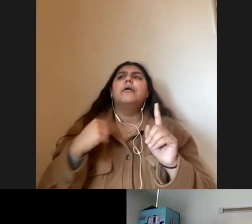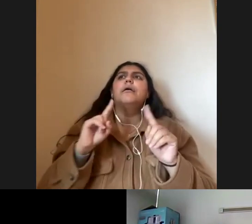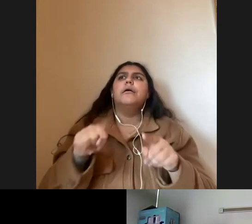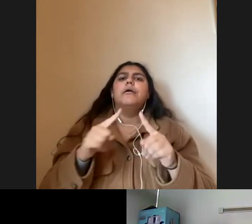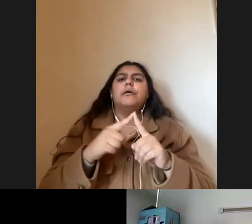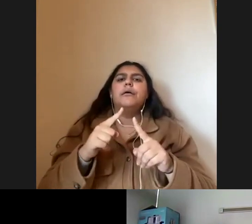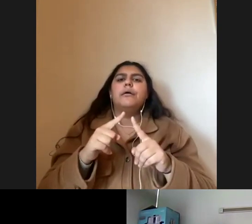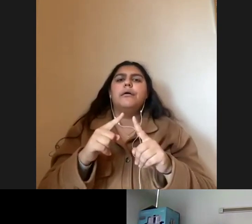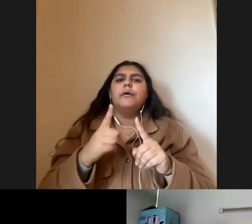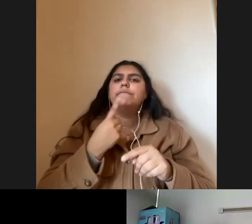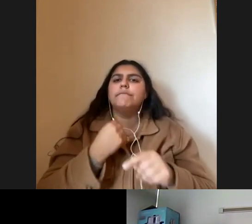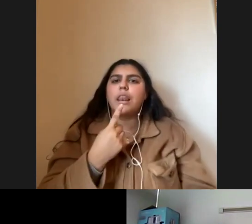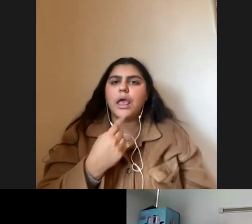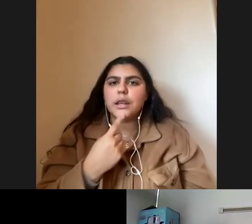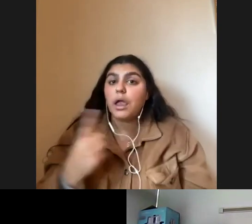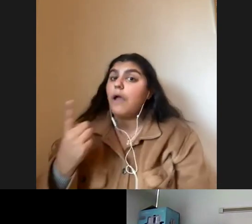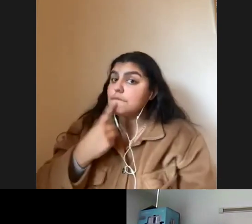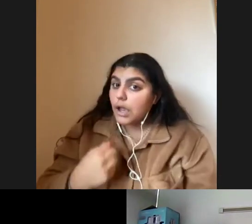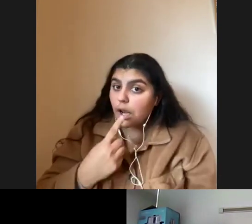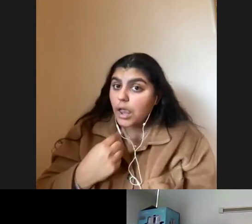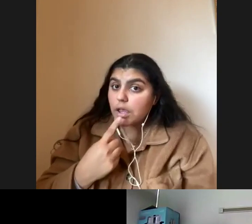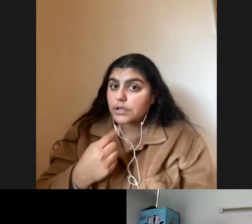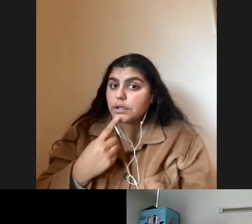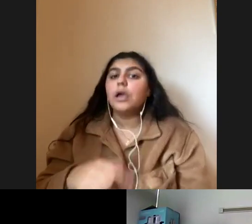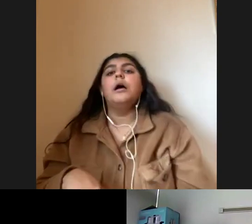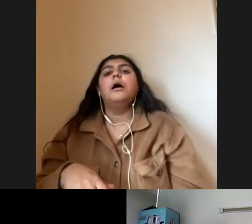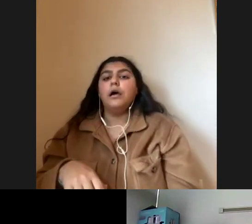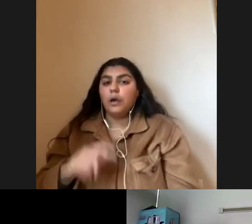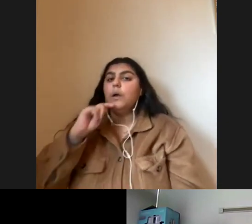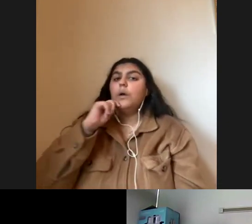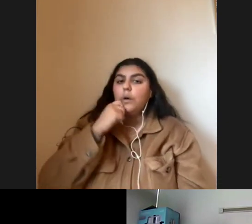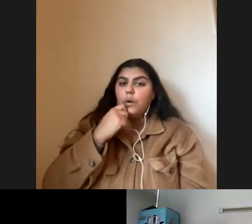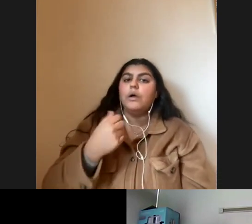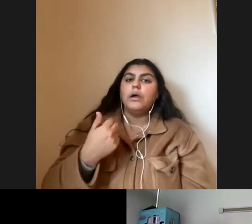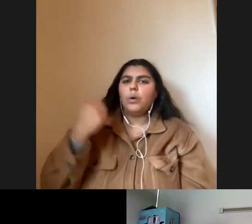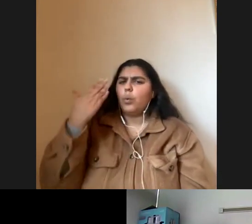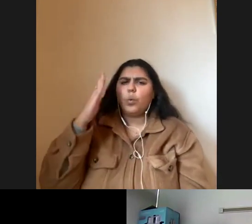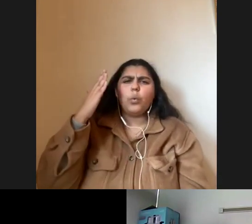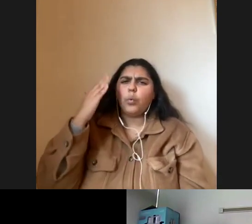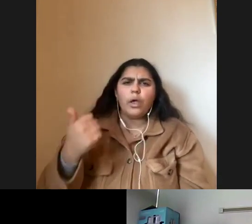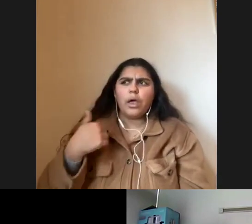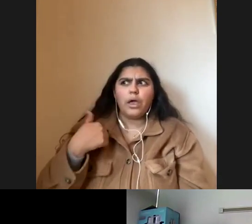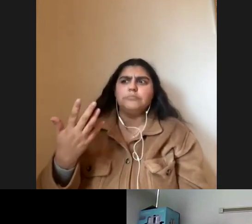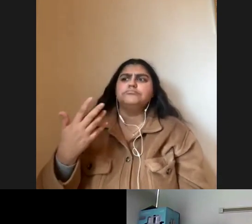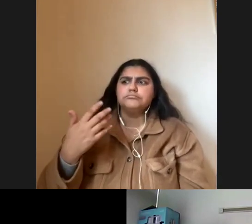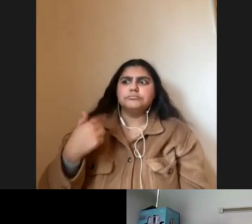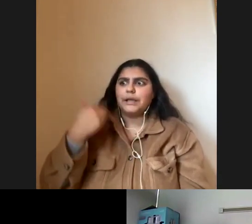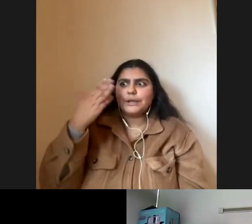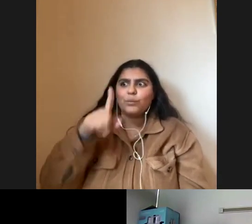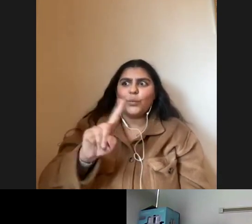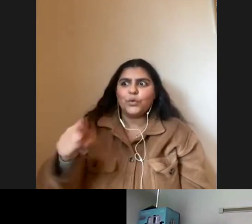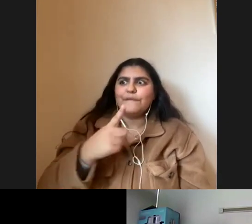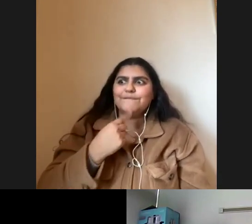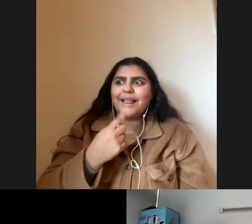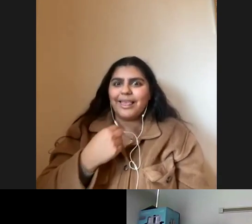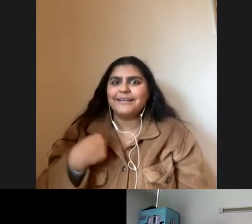Finland. So only, Finland. yeah, only twice. Cool. Okay. I mean, I don't know why I react to that. I didn't know that you went to Finland. All those